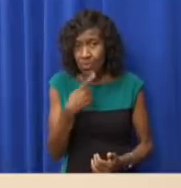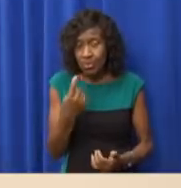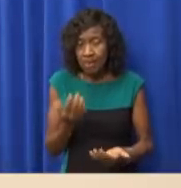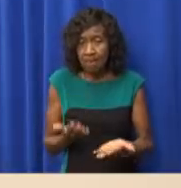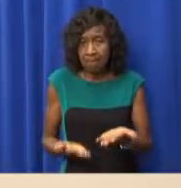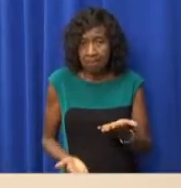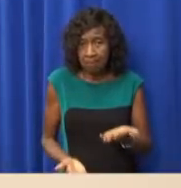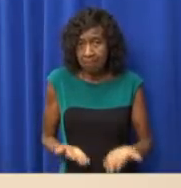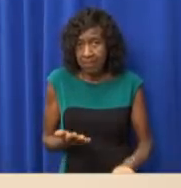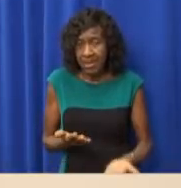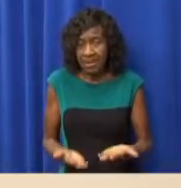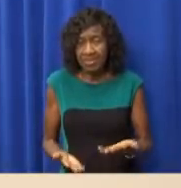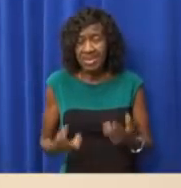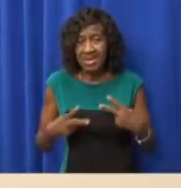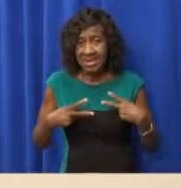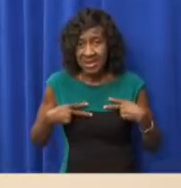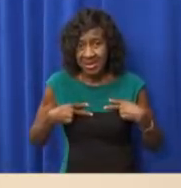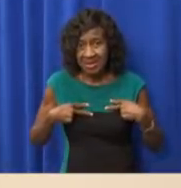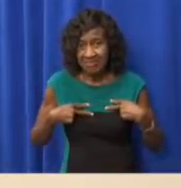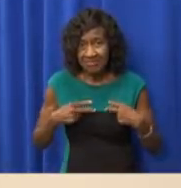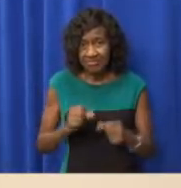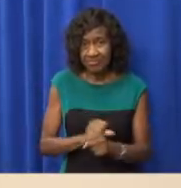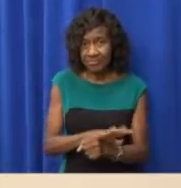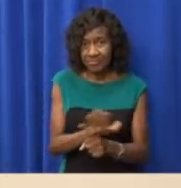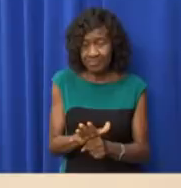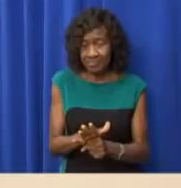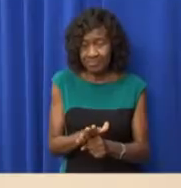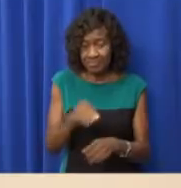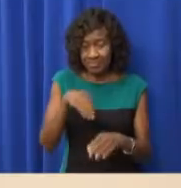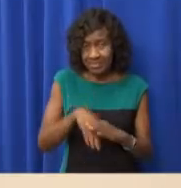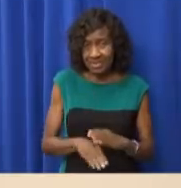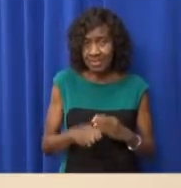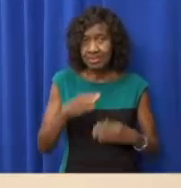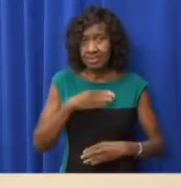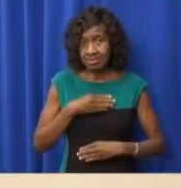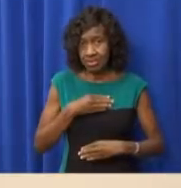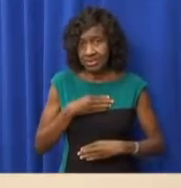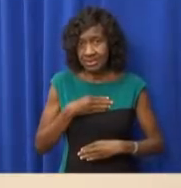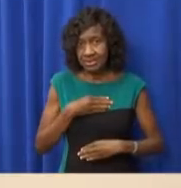have active virus in their bodies.